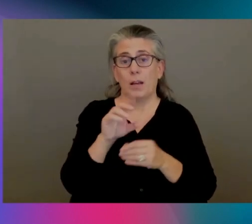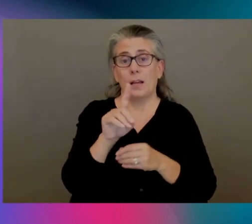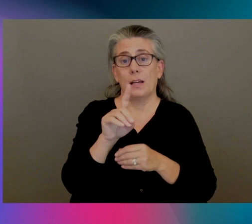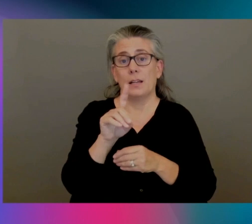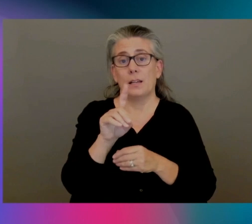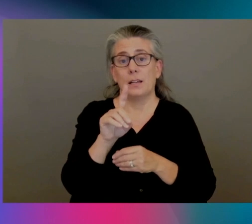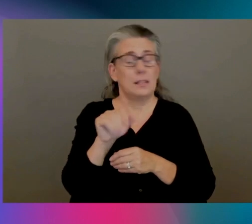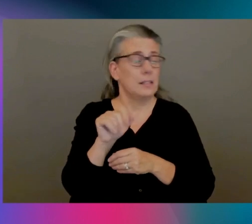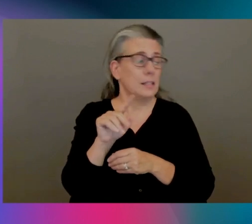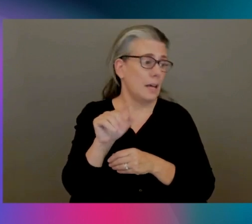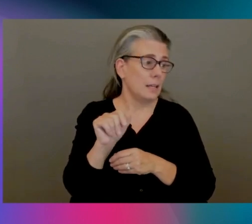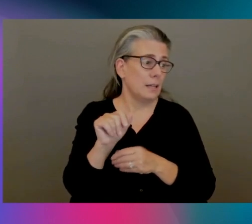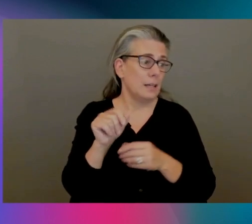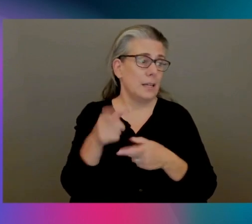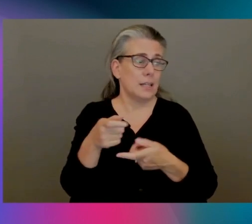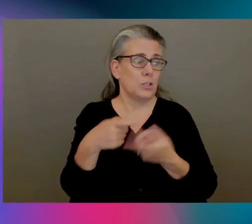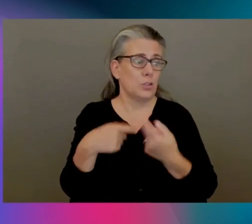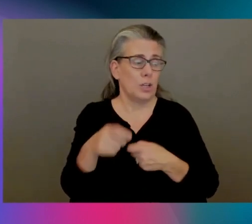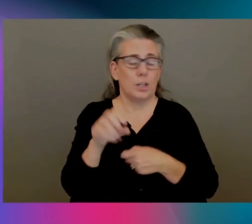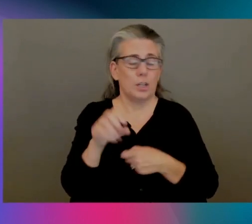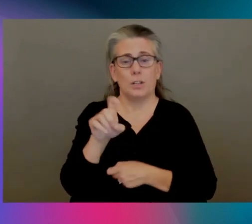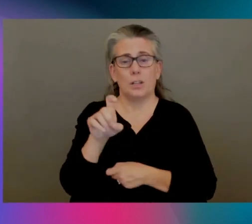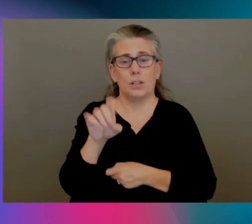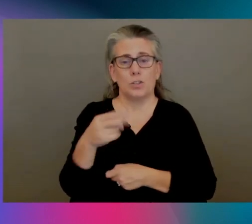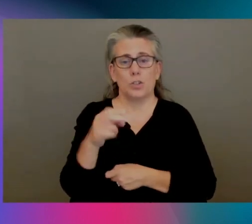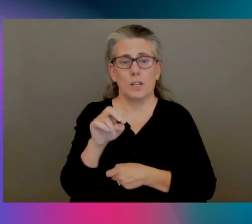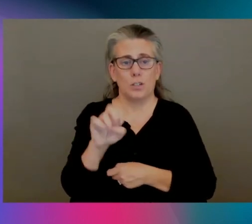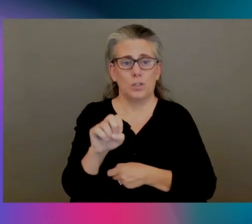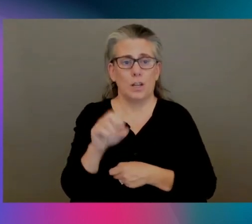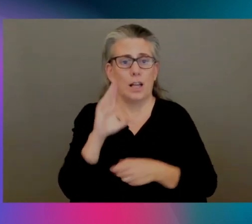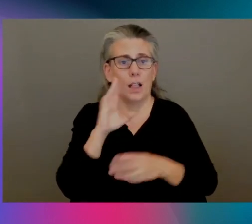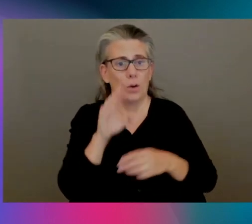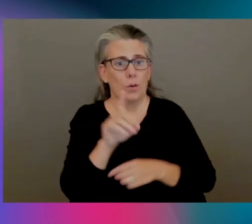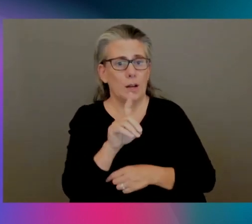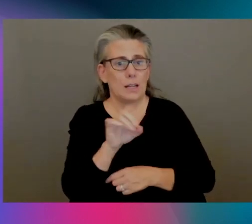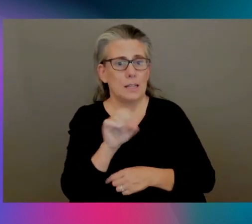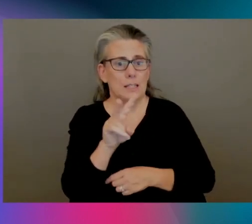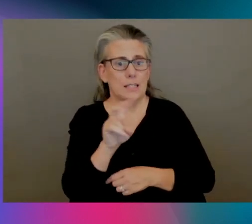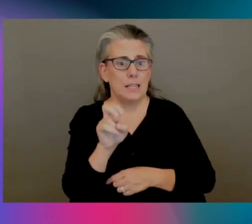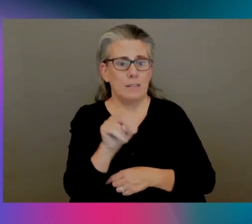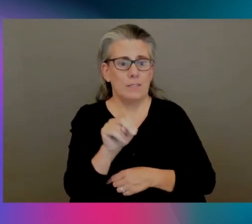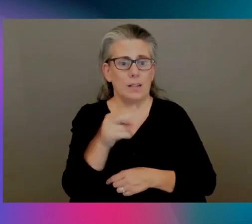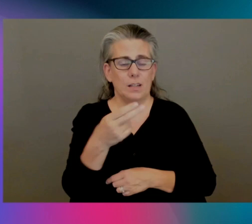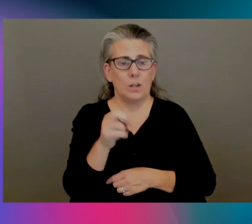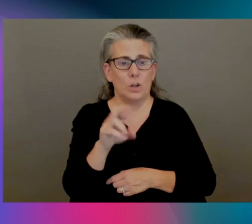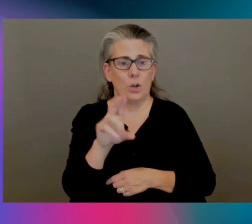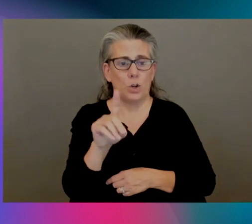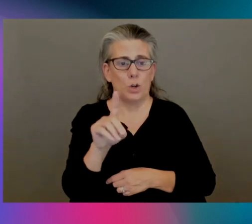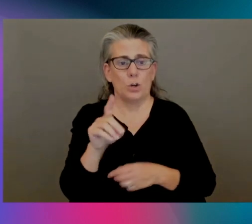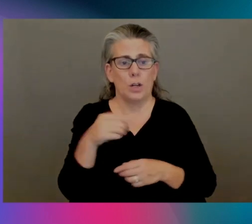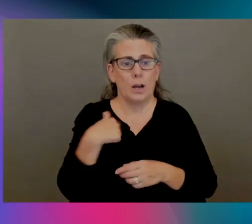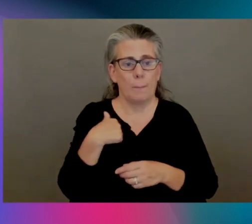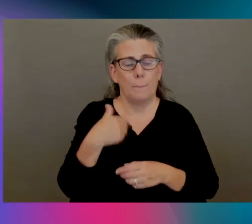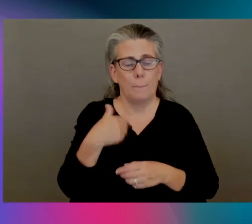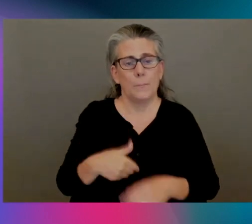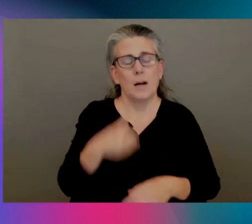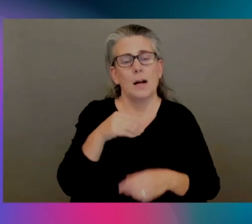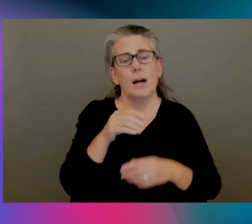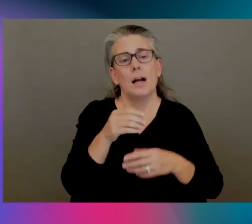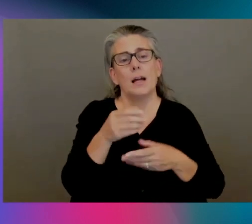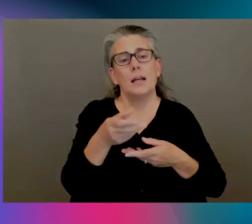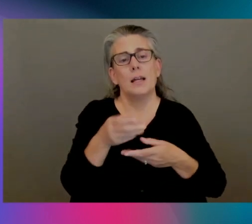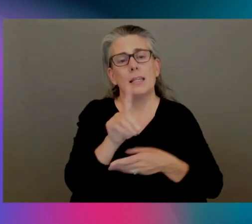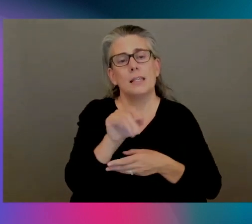introduce yourself? Thank you so much, Kuman. Hi, everybody. I'm Devin Hurd. I'm a BD specialist on the AWS Data Exchange team. Very happy to be here